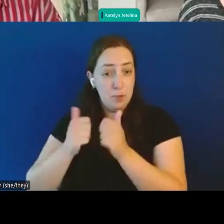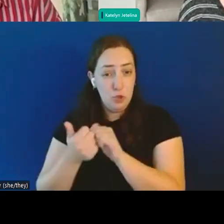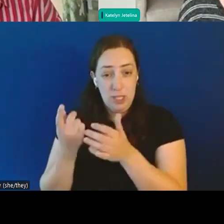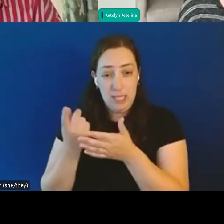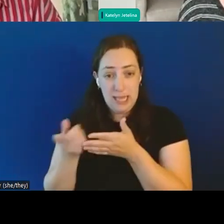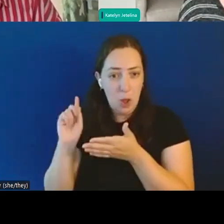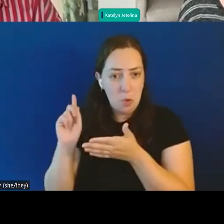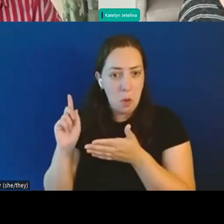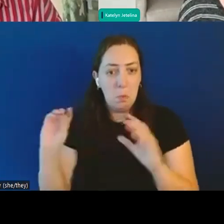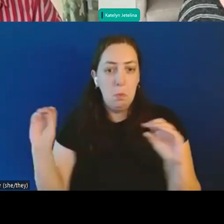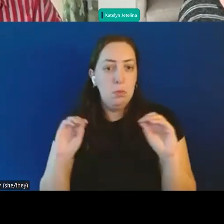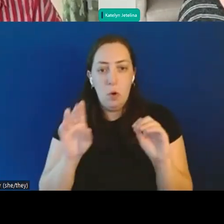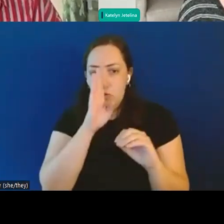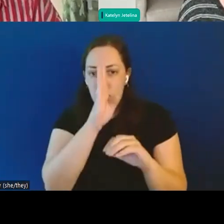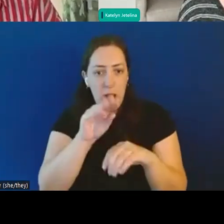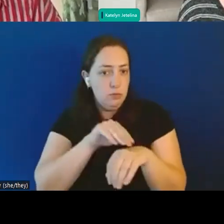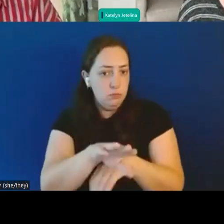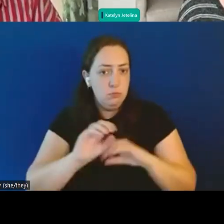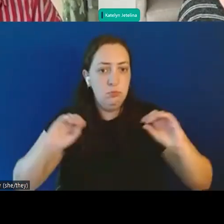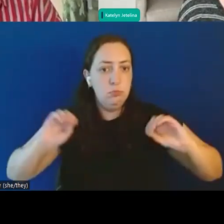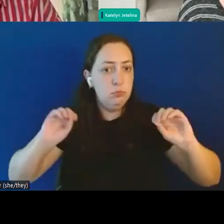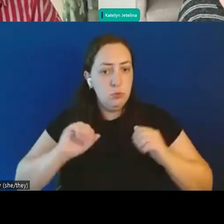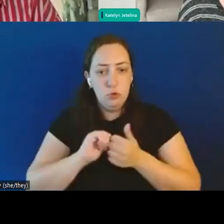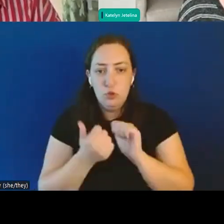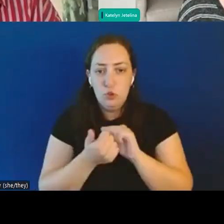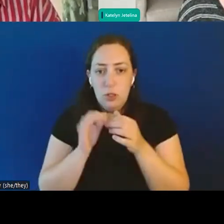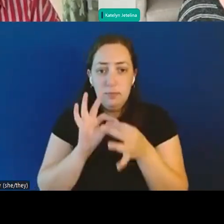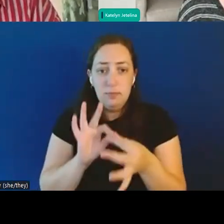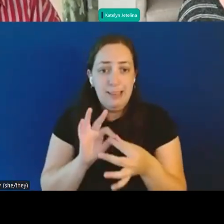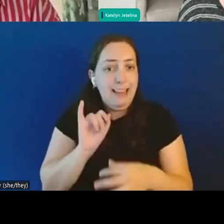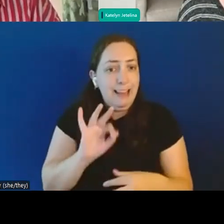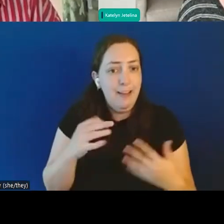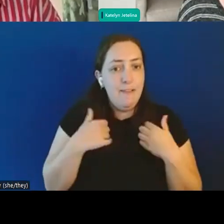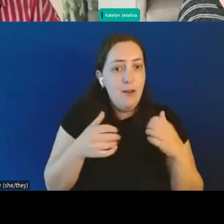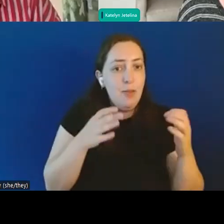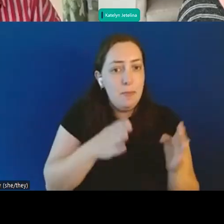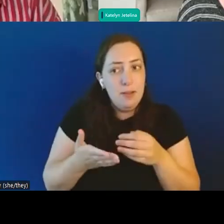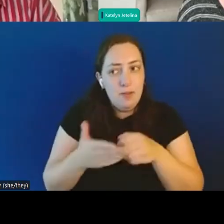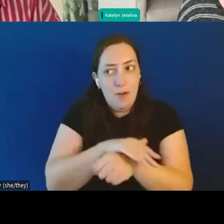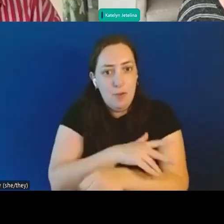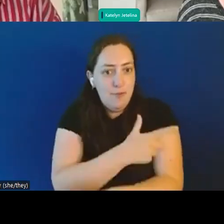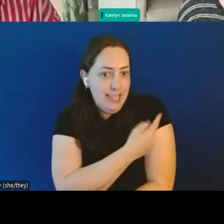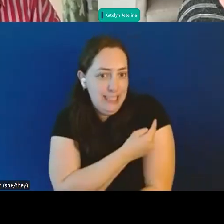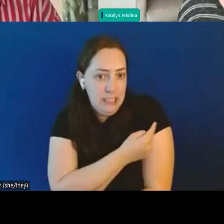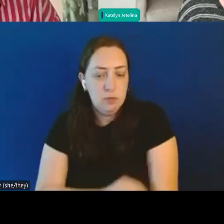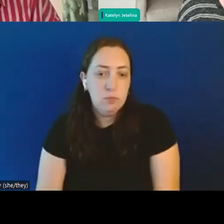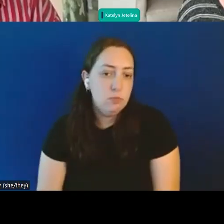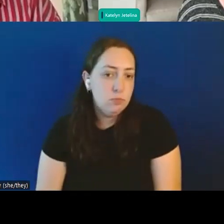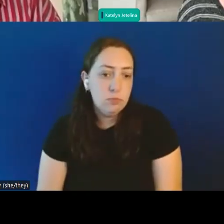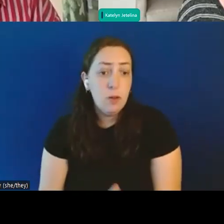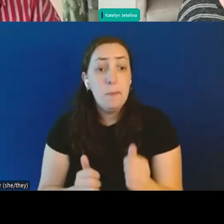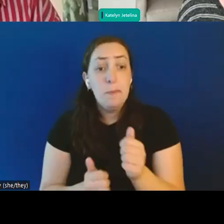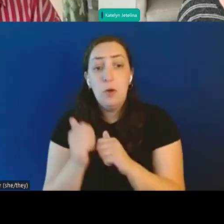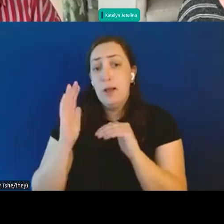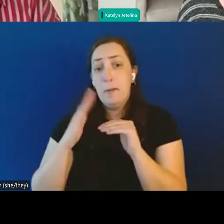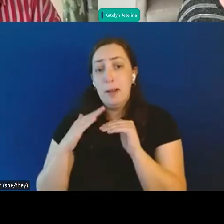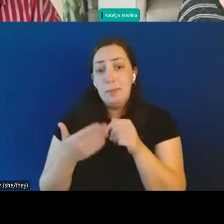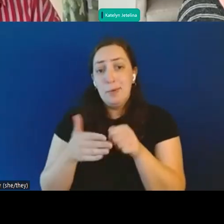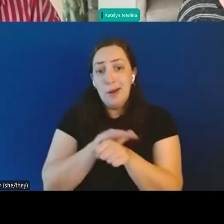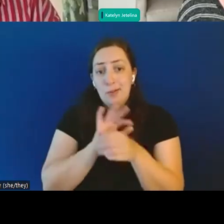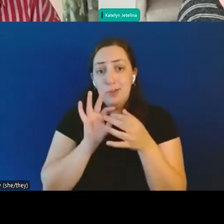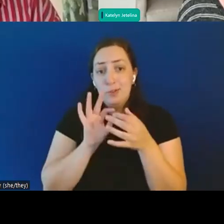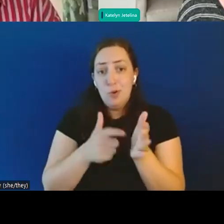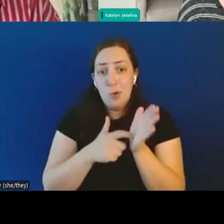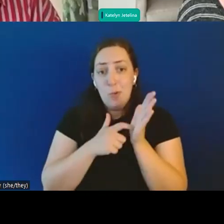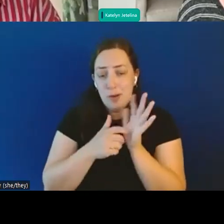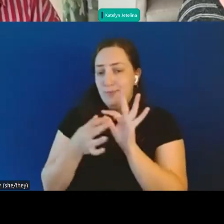a direct effect on how or if health plans cover vaccines. Most minimum coverage requirements are tied to